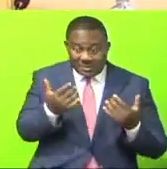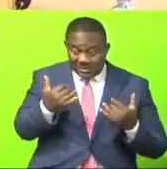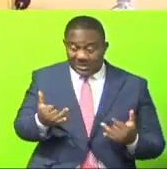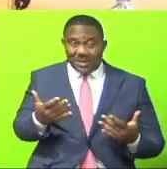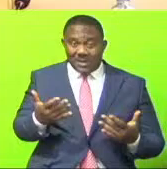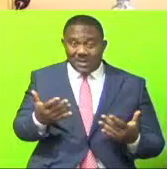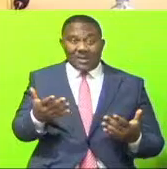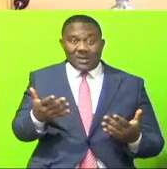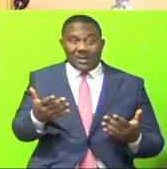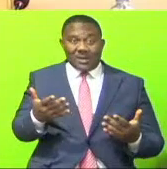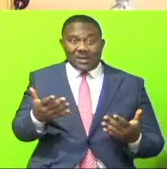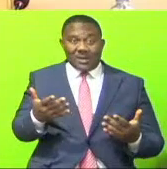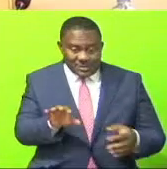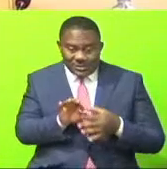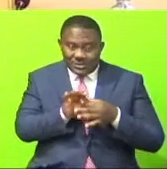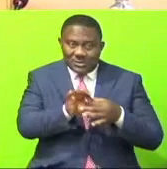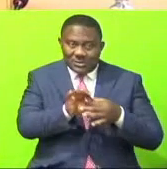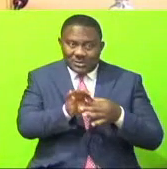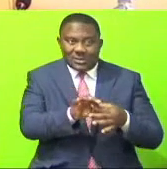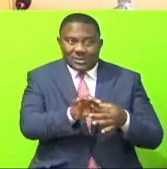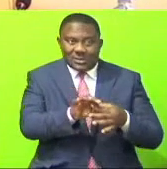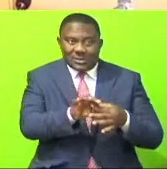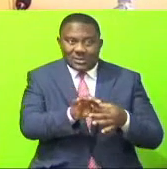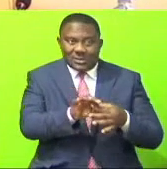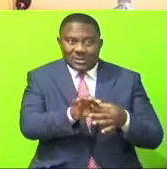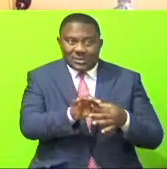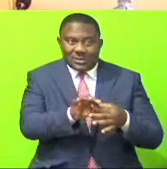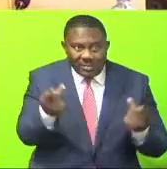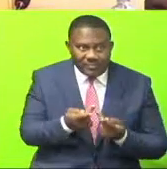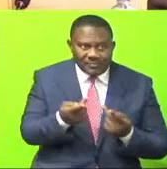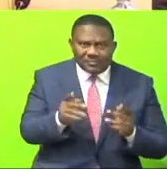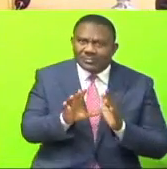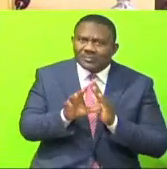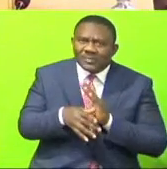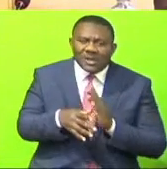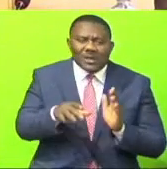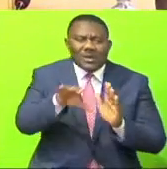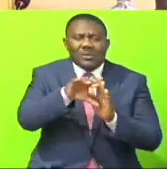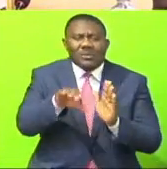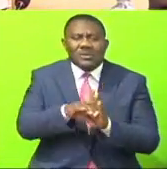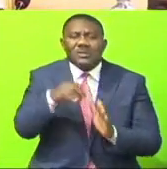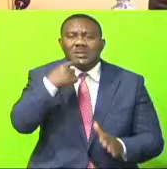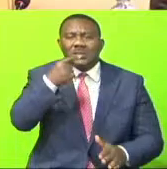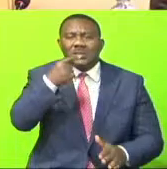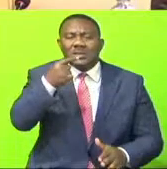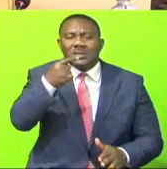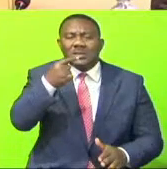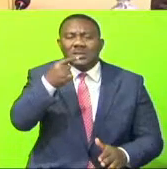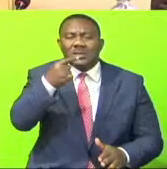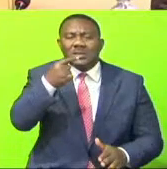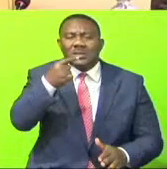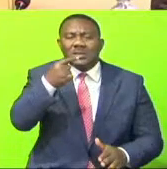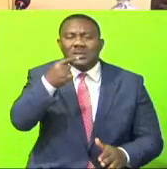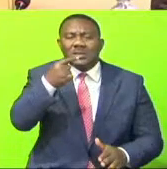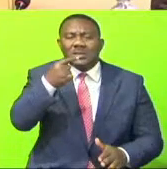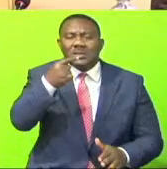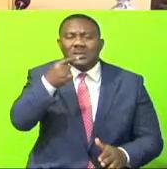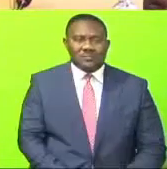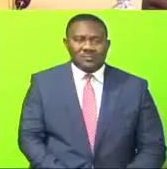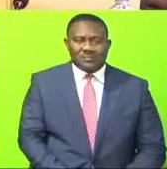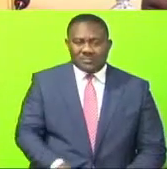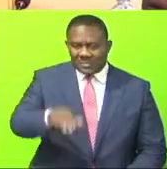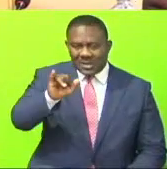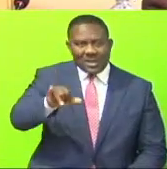join a political party. And if so, what is the Constitution saying? The Constitution is saying that that